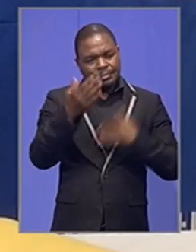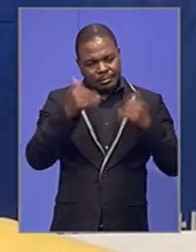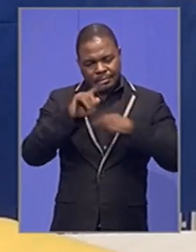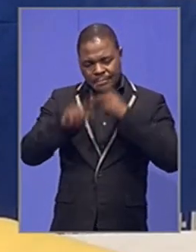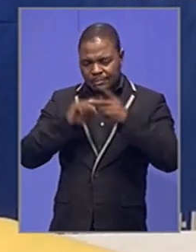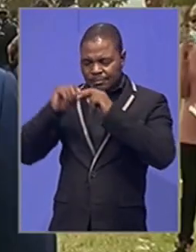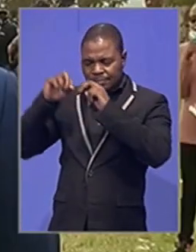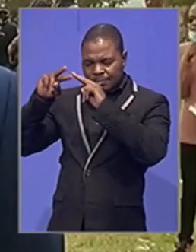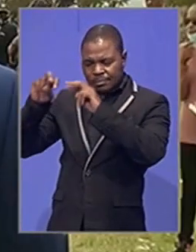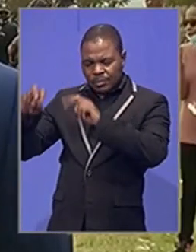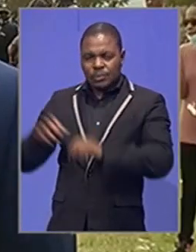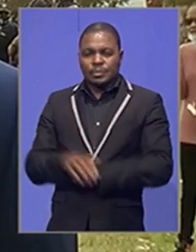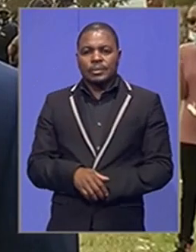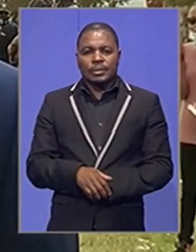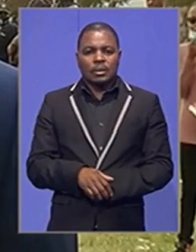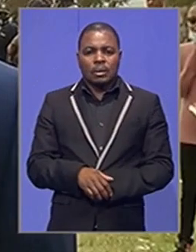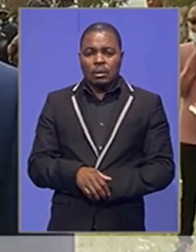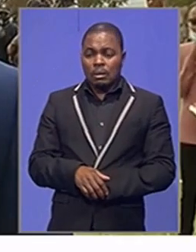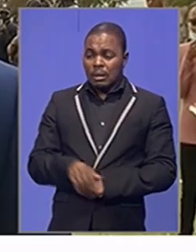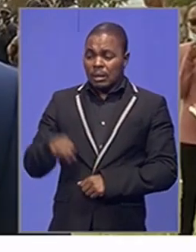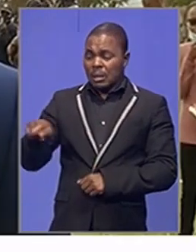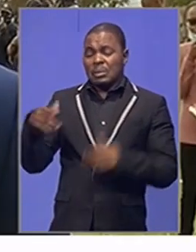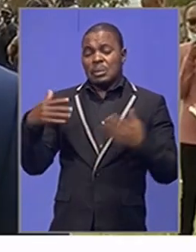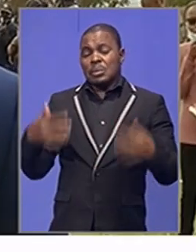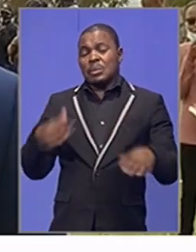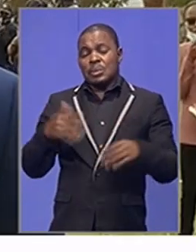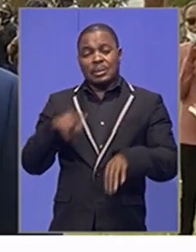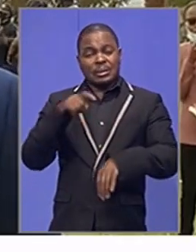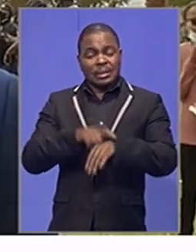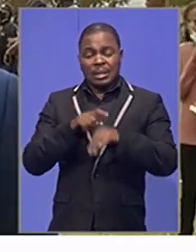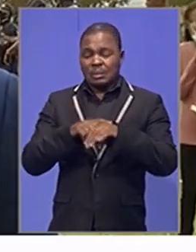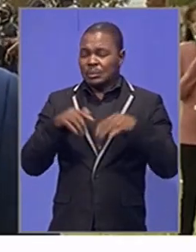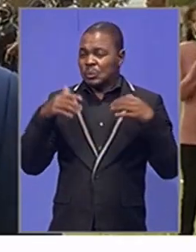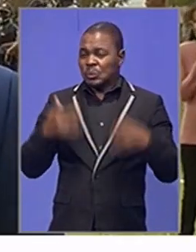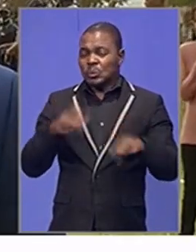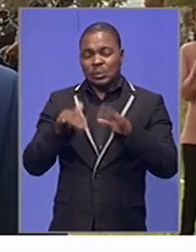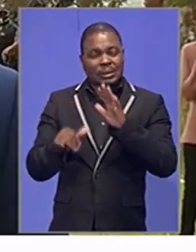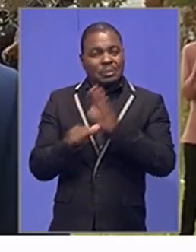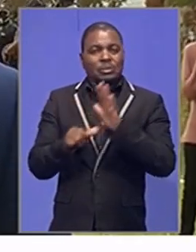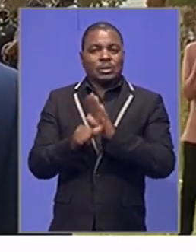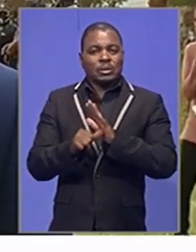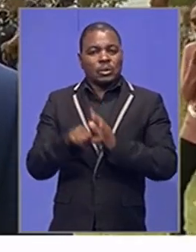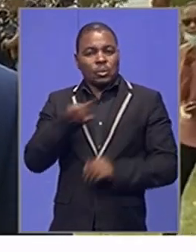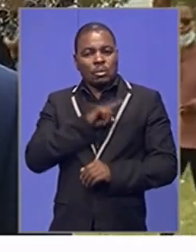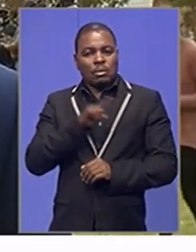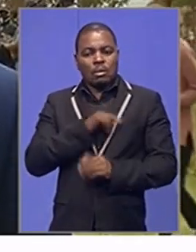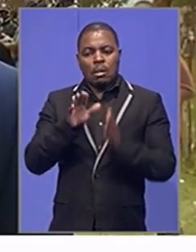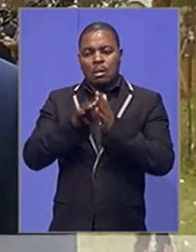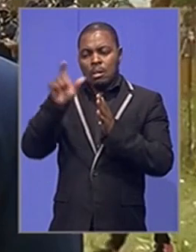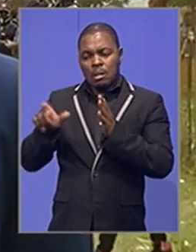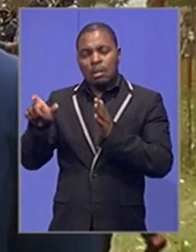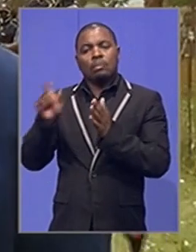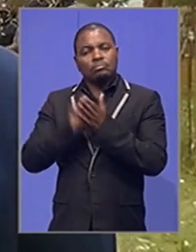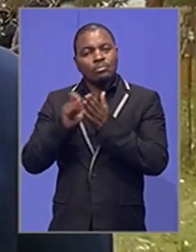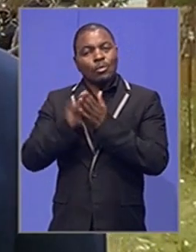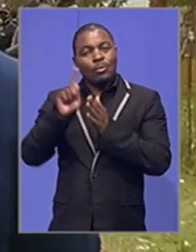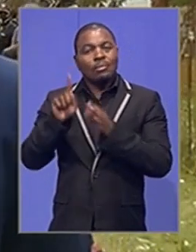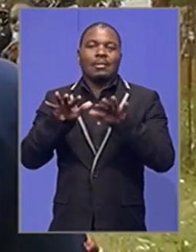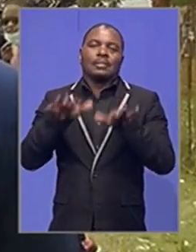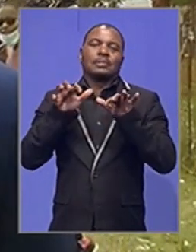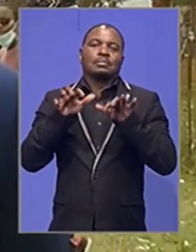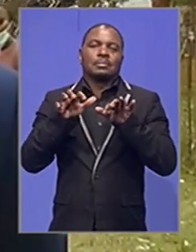taba ye. This is a critical time, a time when we are writing examinations for our learners. So we want